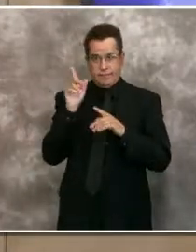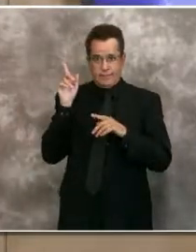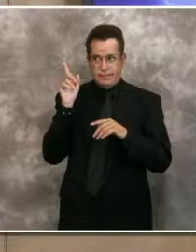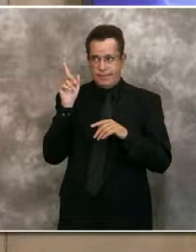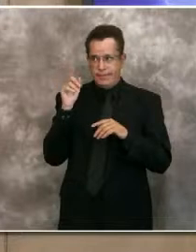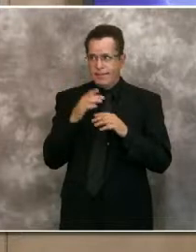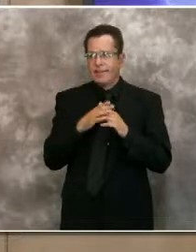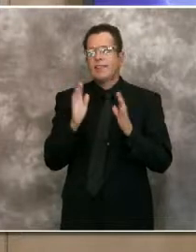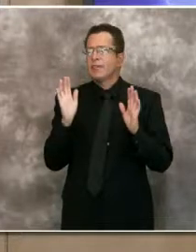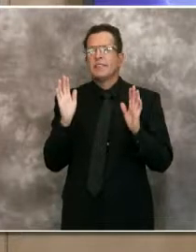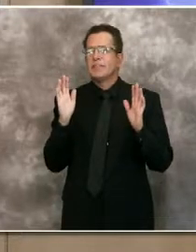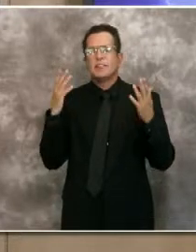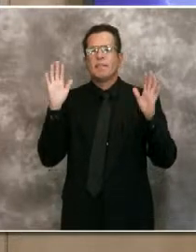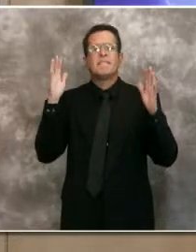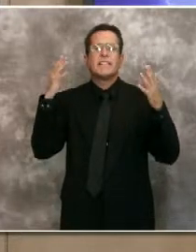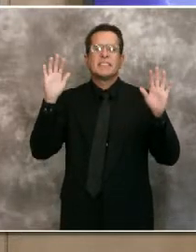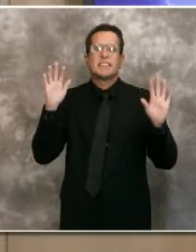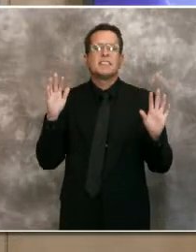Not any longer.